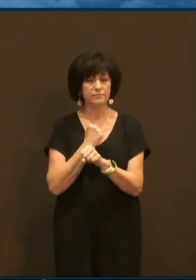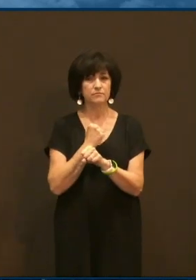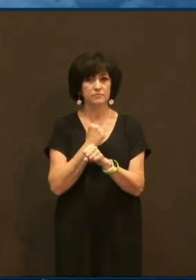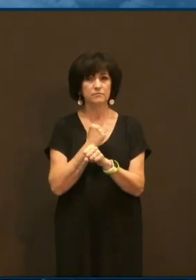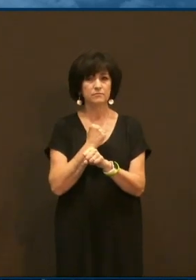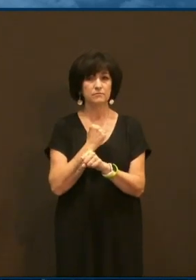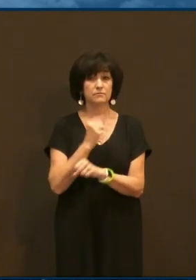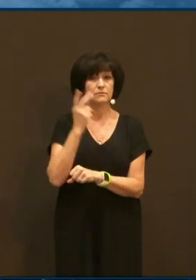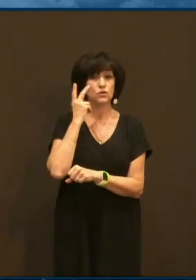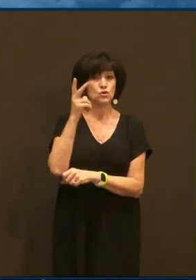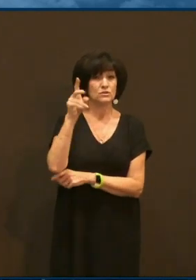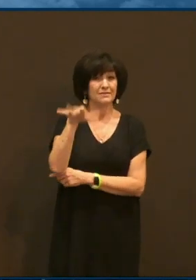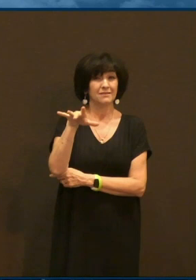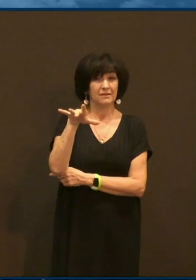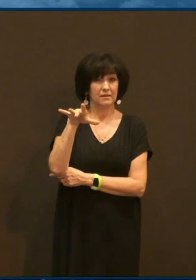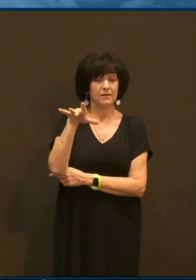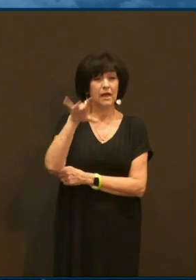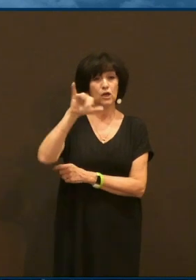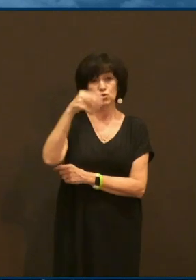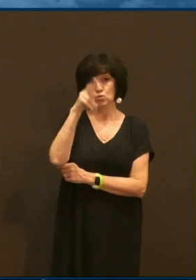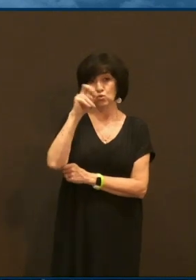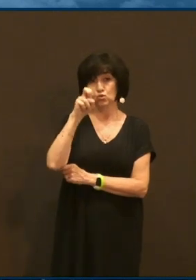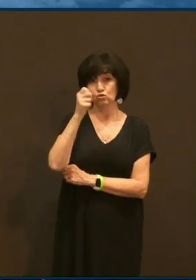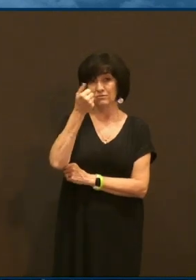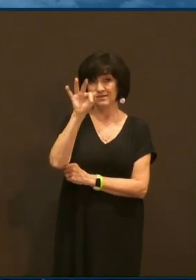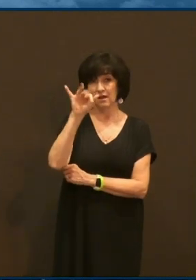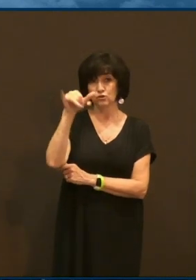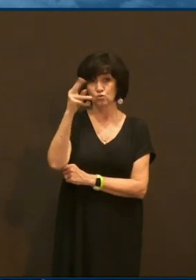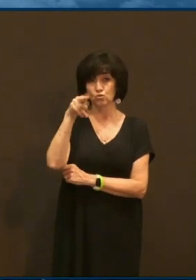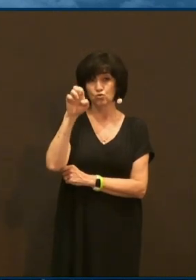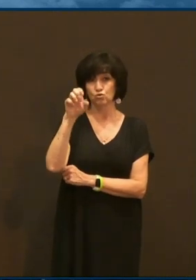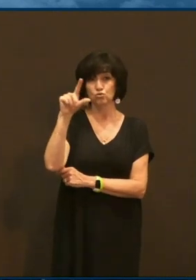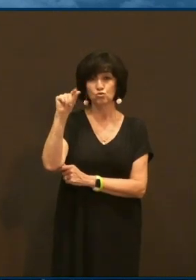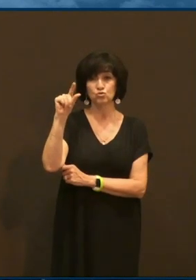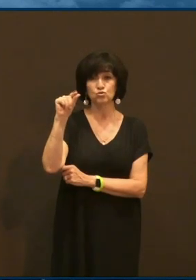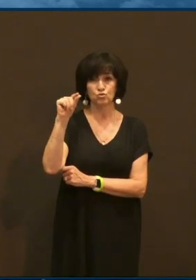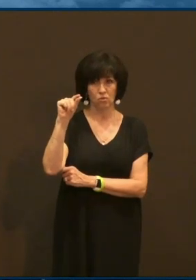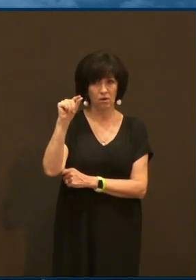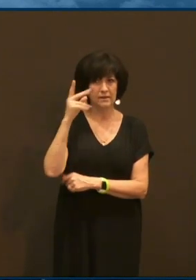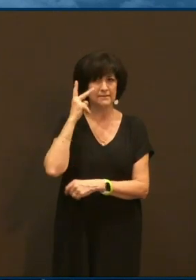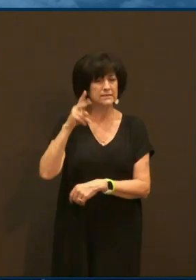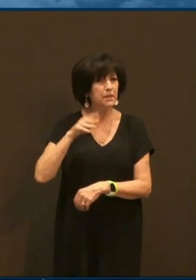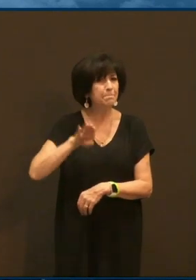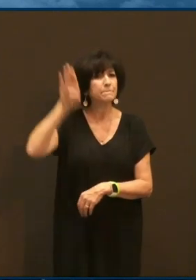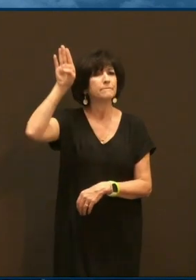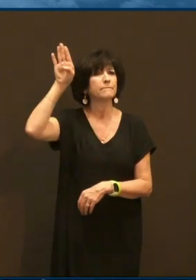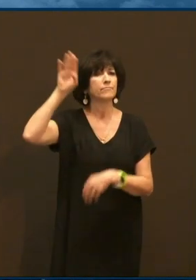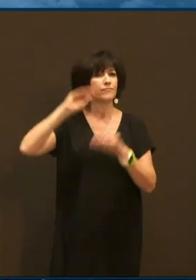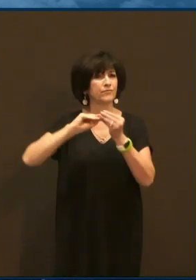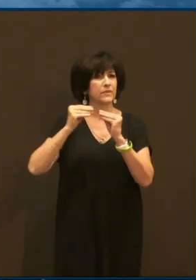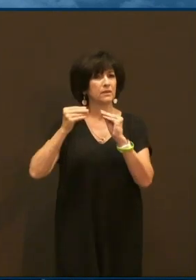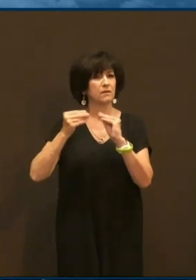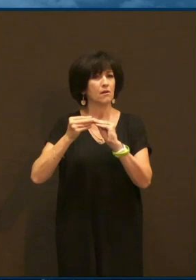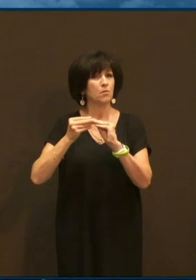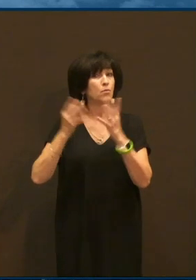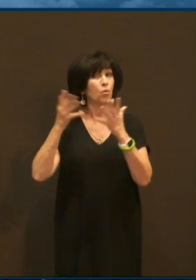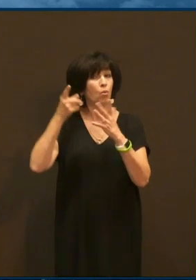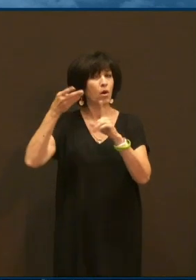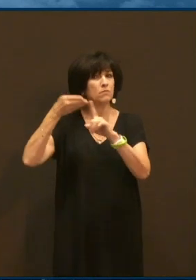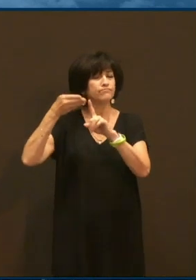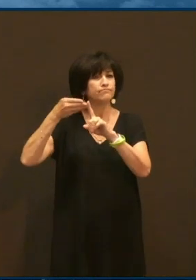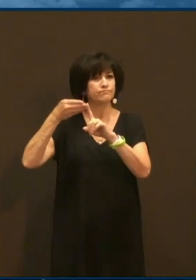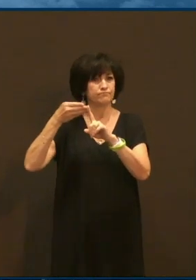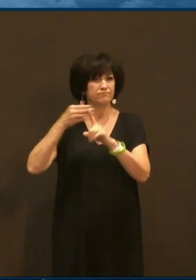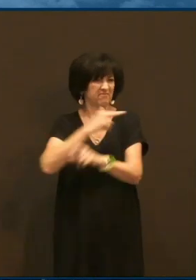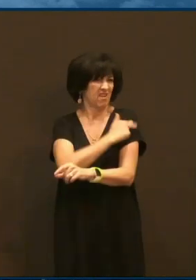around Friday, June 19th, June 20th, an uptick in the number of hospitalizations.